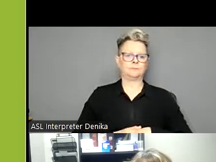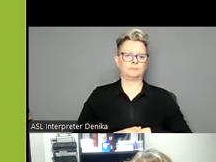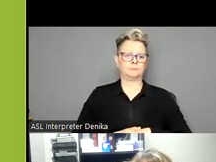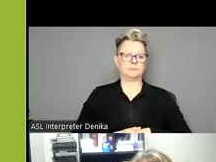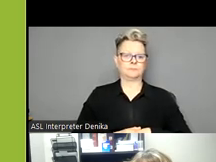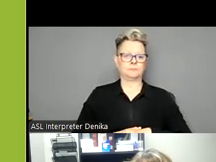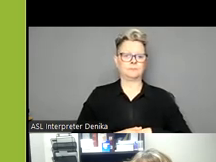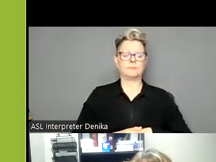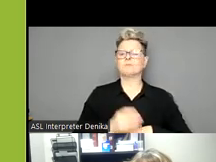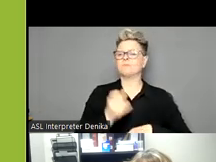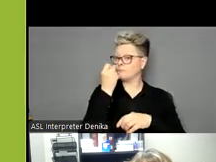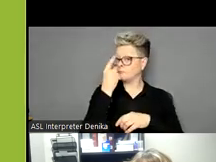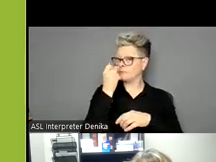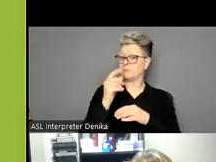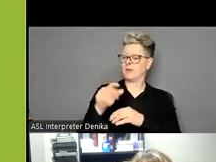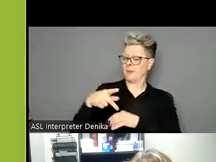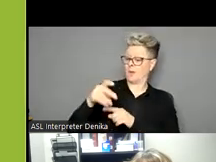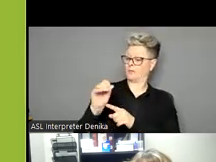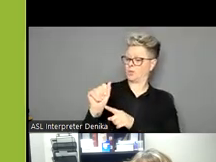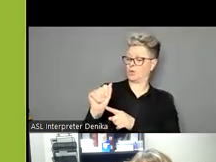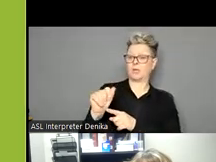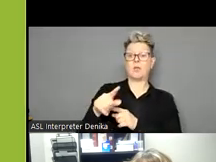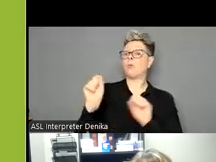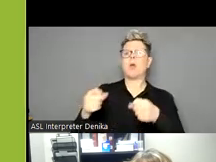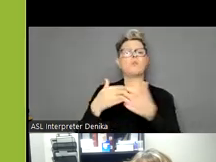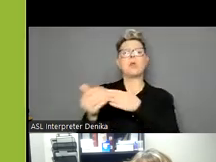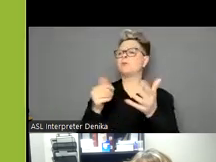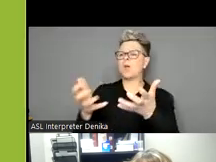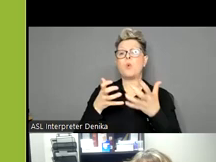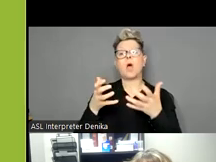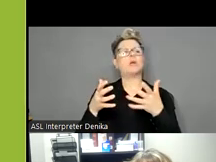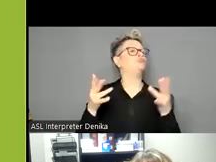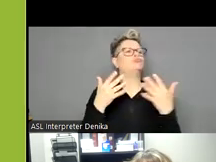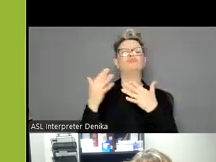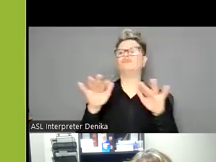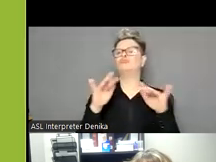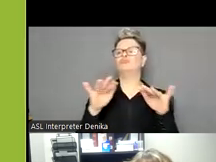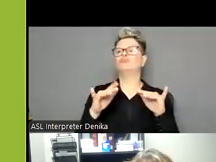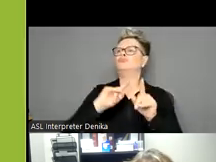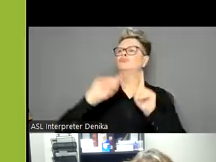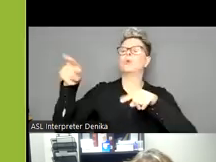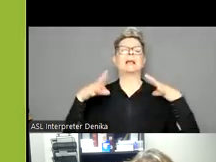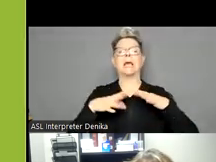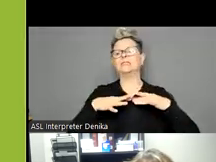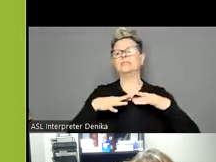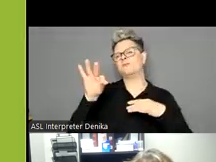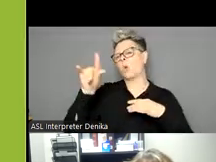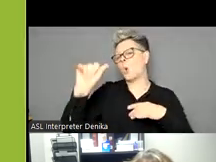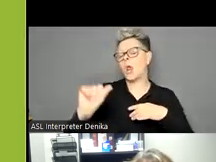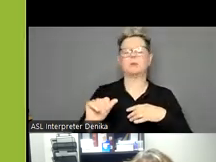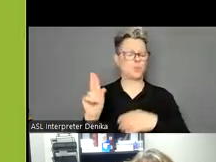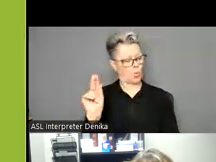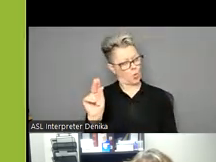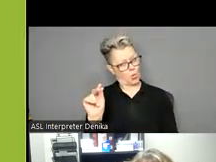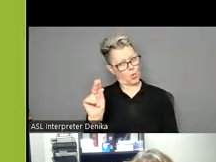Now, the attorney, they can't do just whatever they want with your property. They can't, go on vacation to Florida with it, but they can often